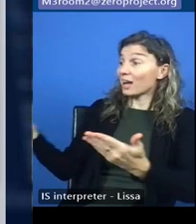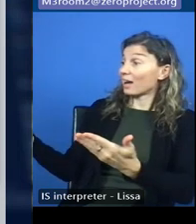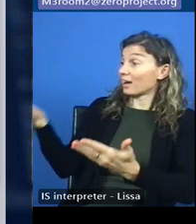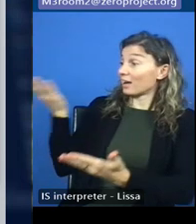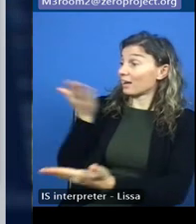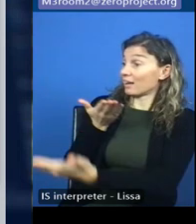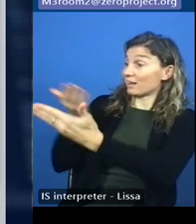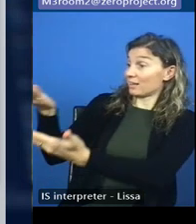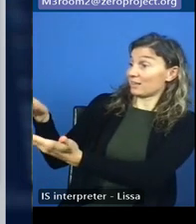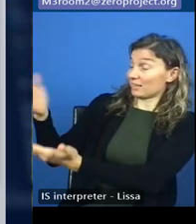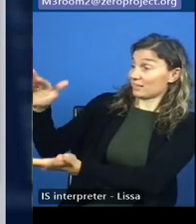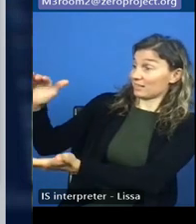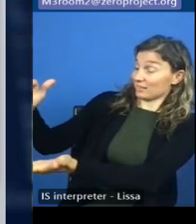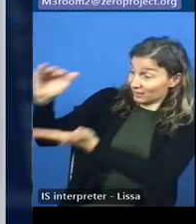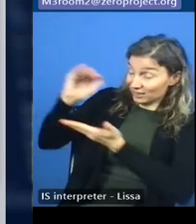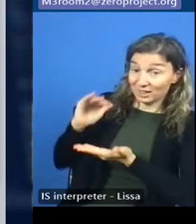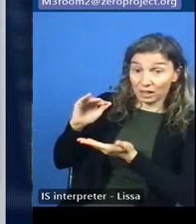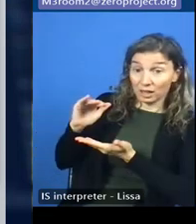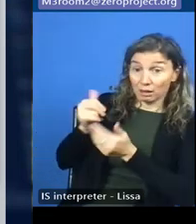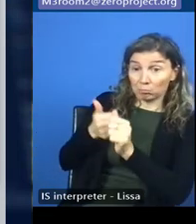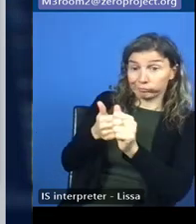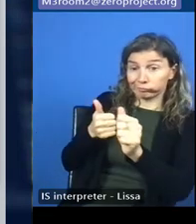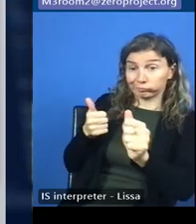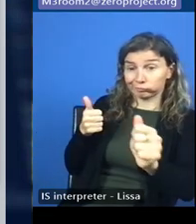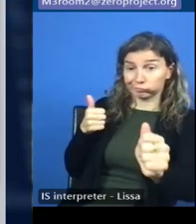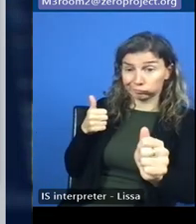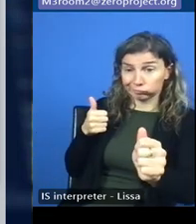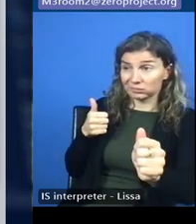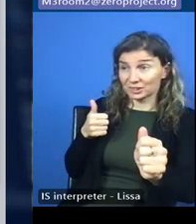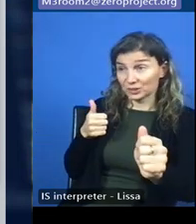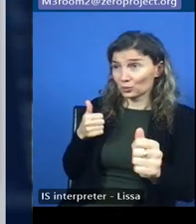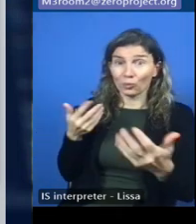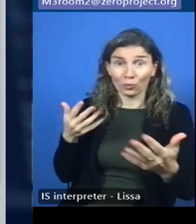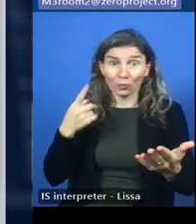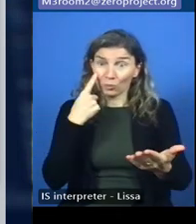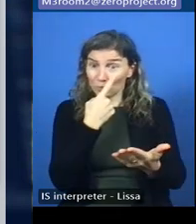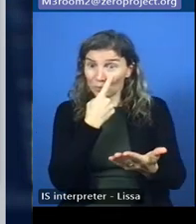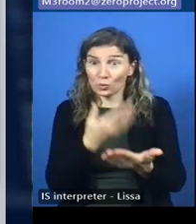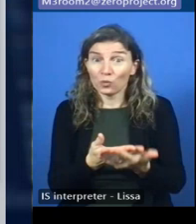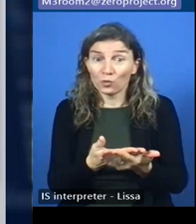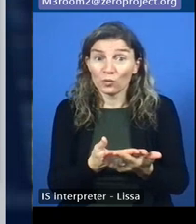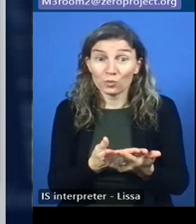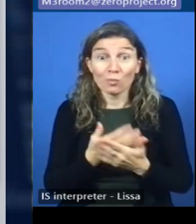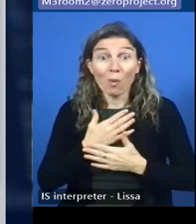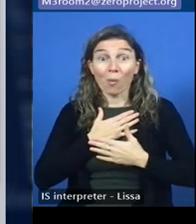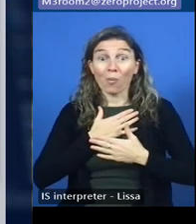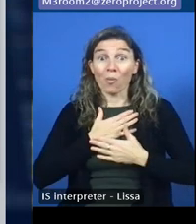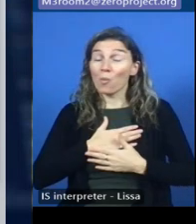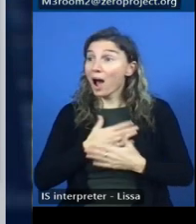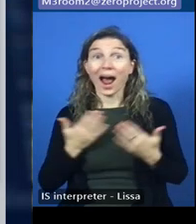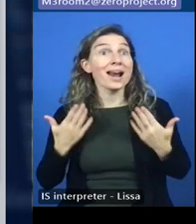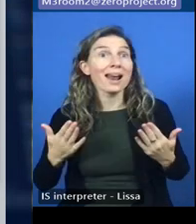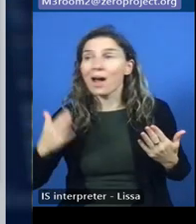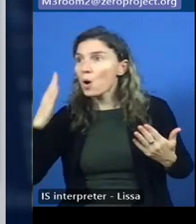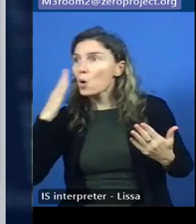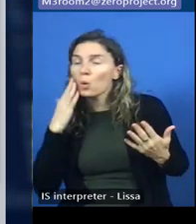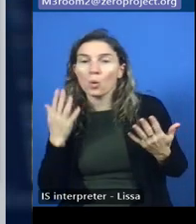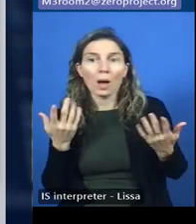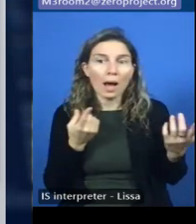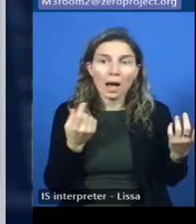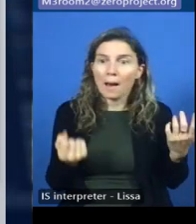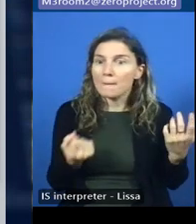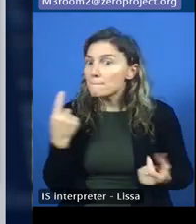states. So we have proof that it is really hard to stay up to date when data is not accessible.